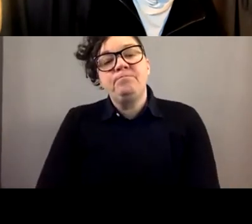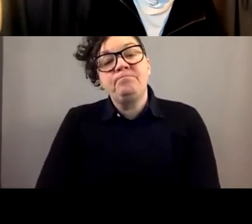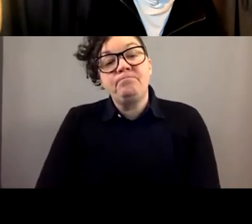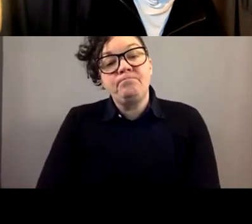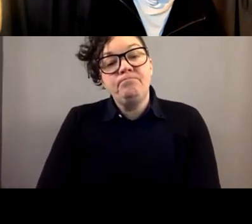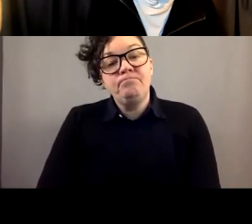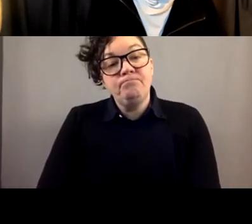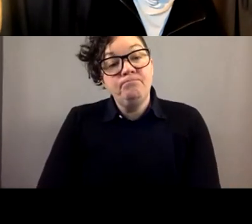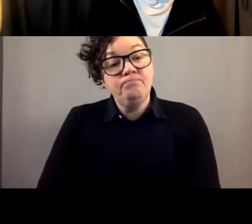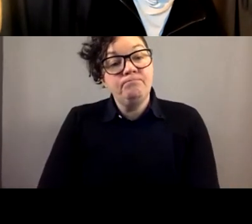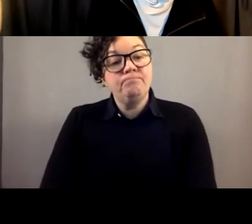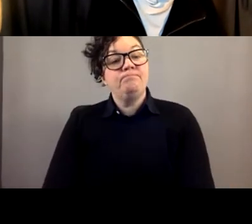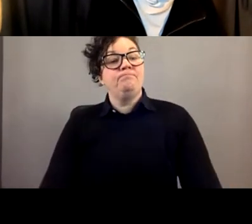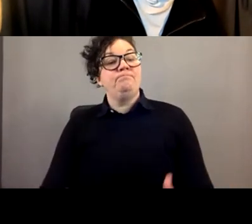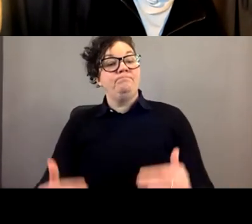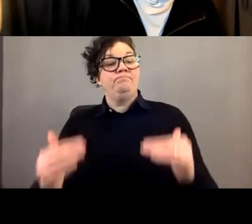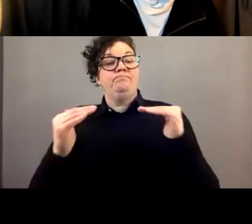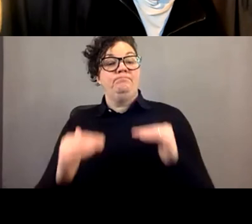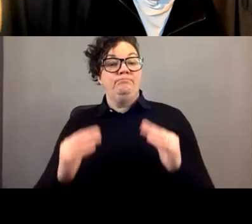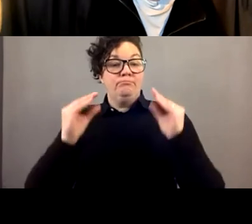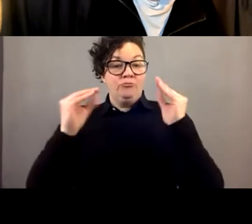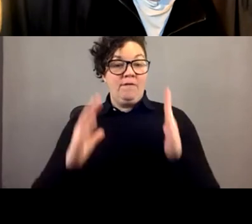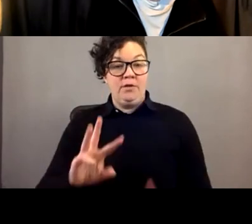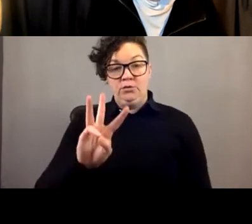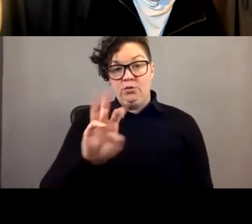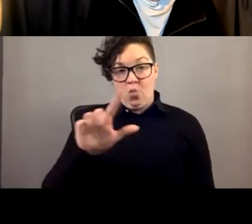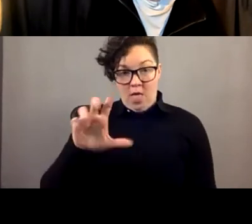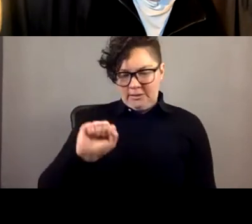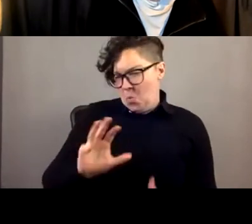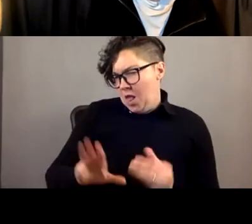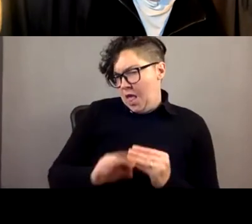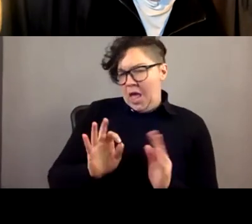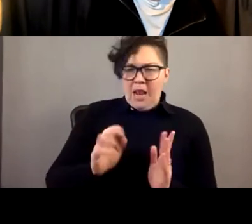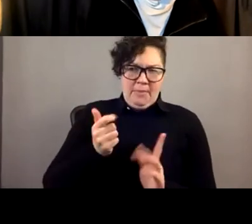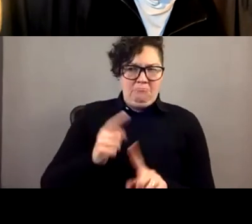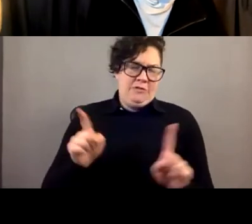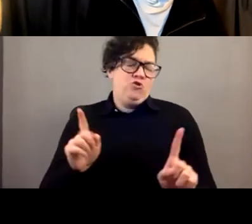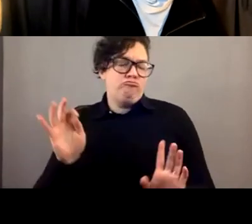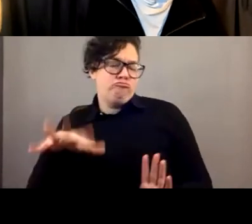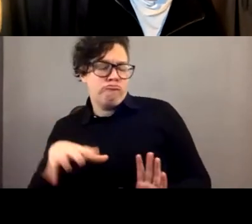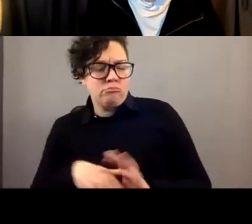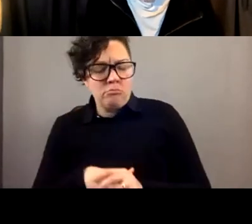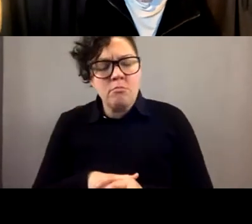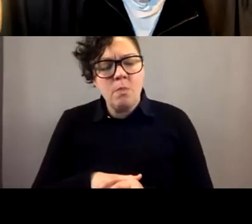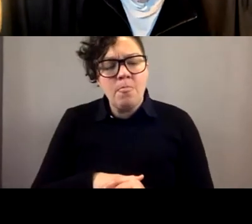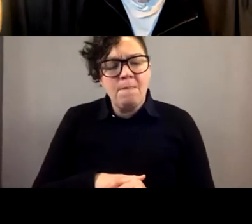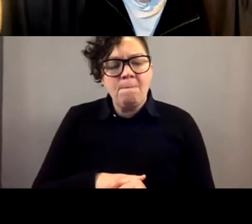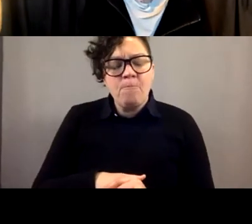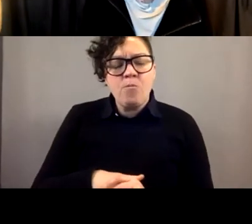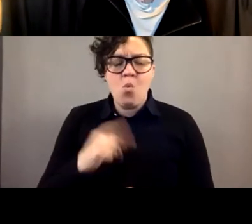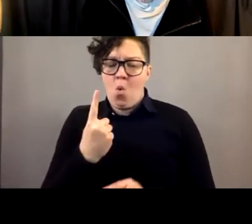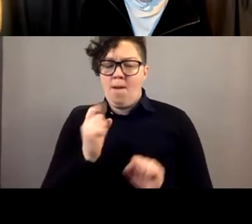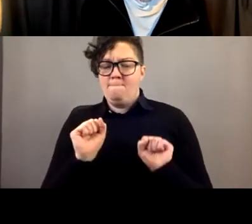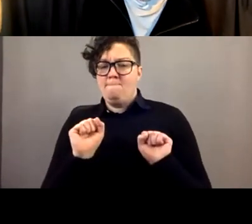Professor Wells? So I will offer something just a little different. So I think one possible